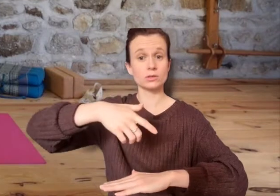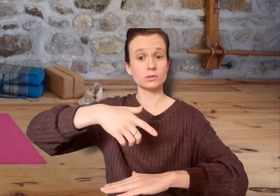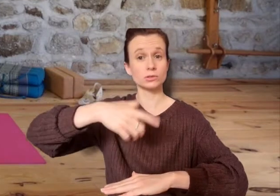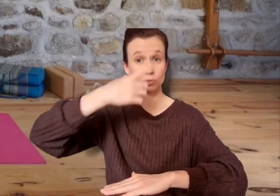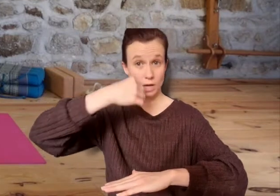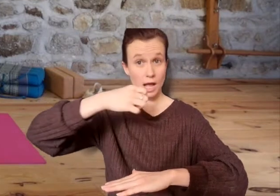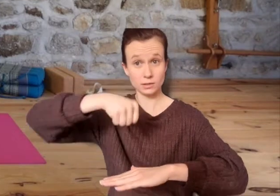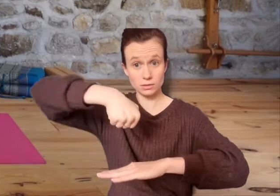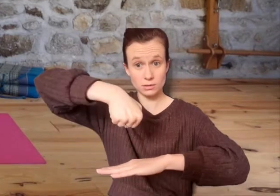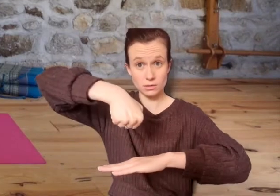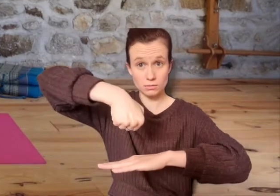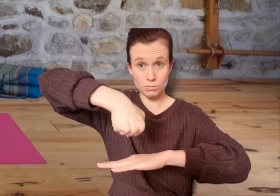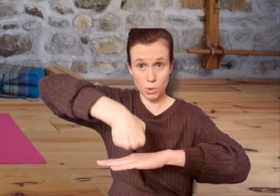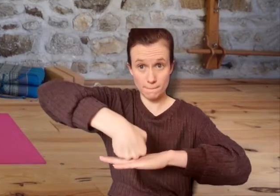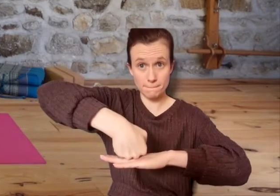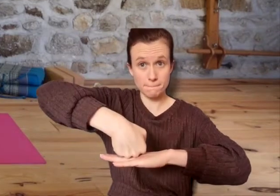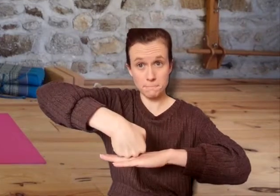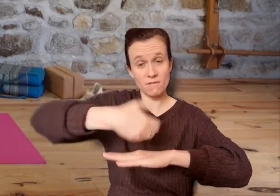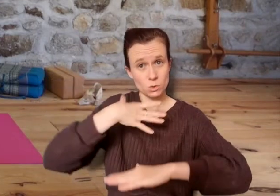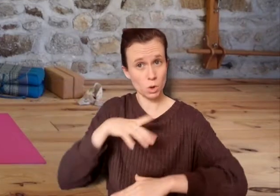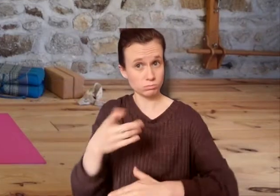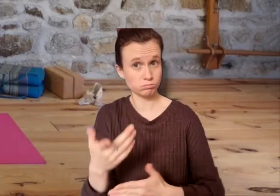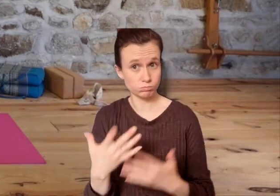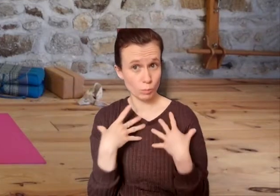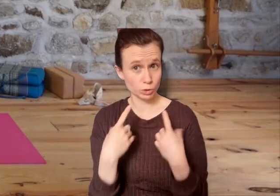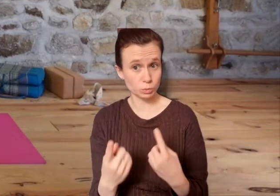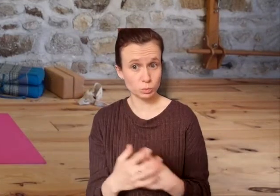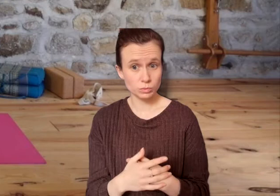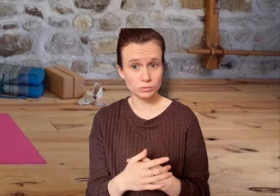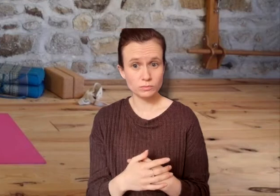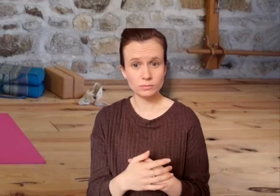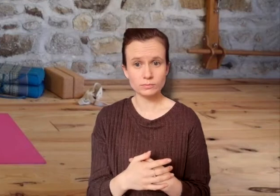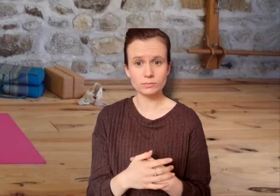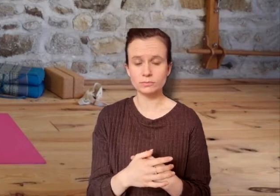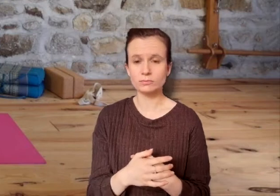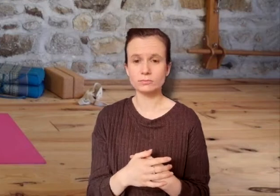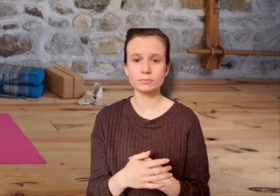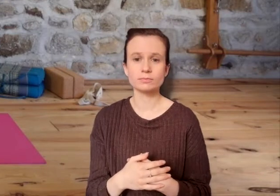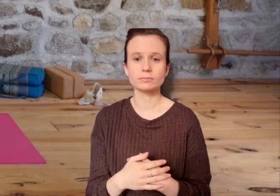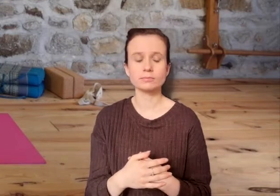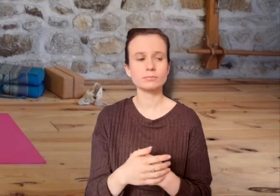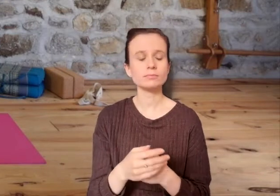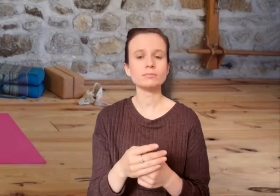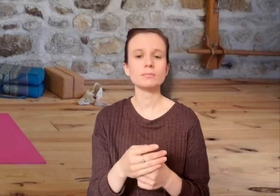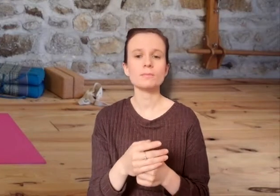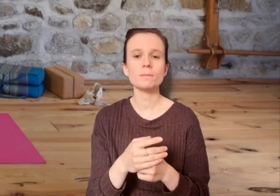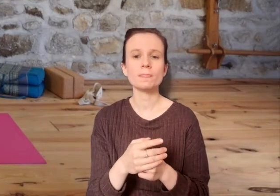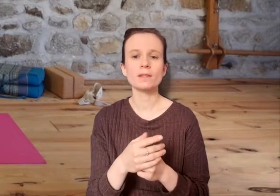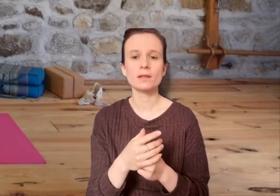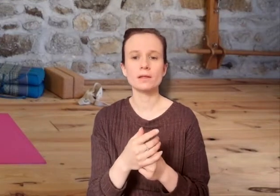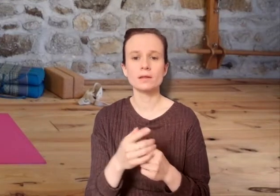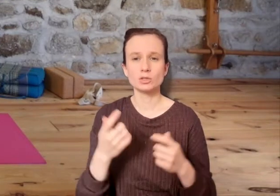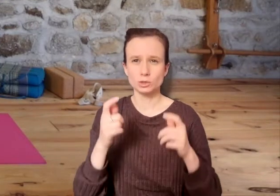lifting the tailbone up to the ceiling, stretching the backs of the hamstrings. If you are more supple, go ahead and think